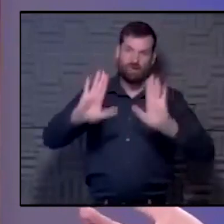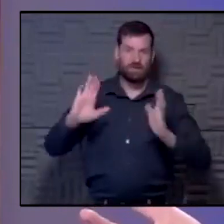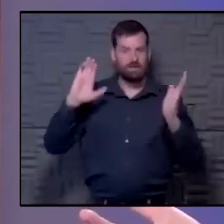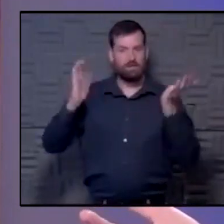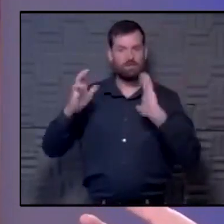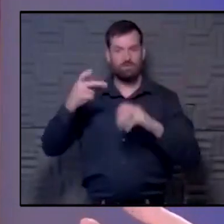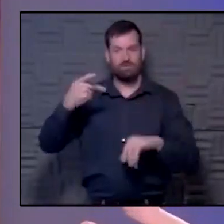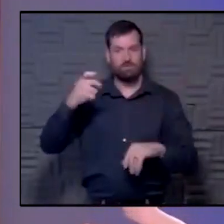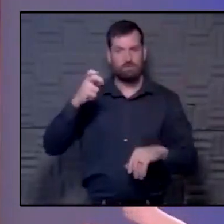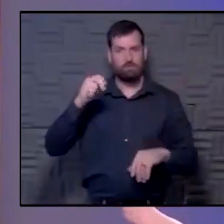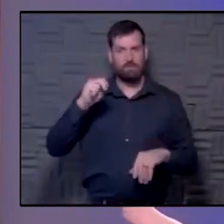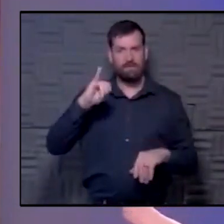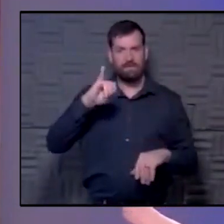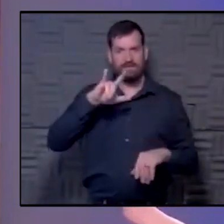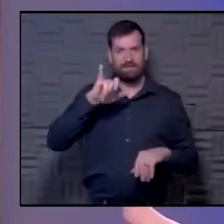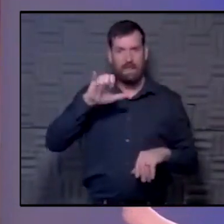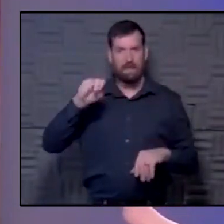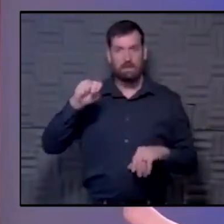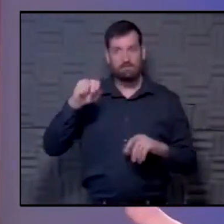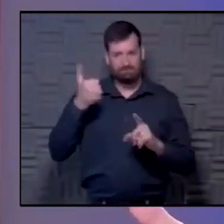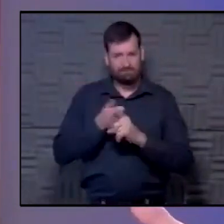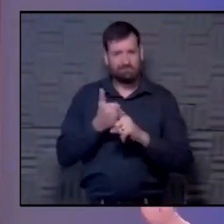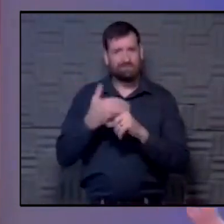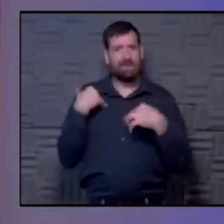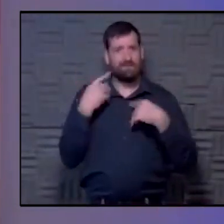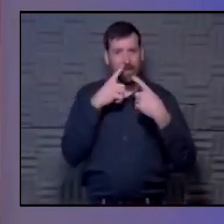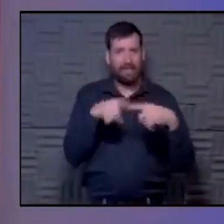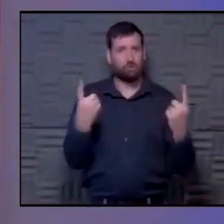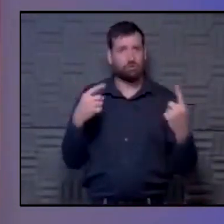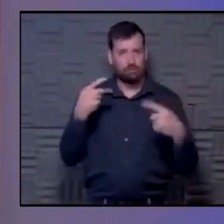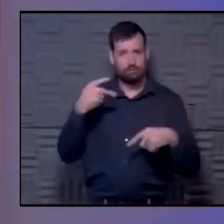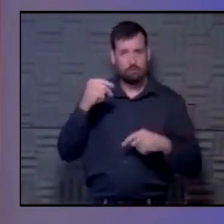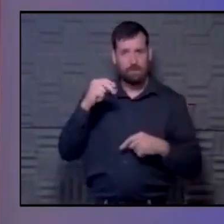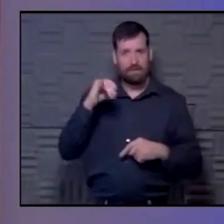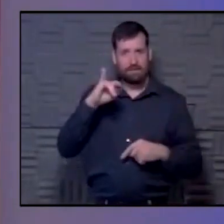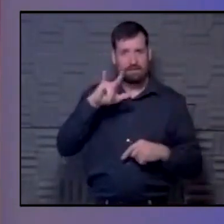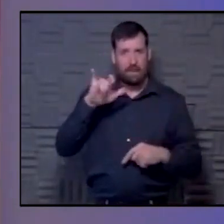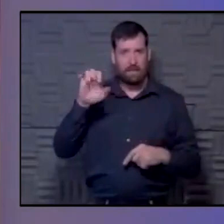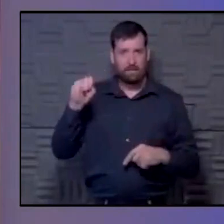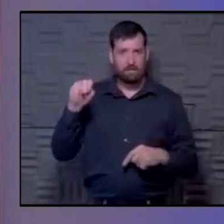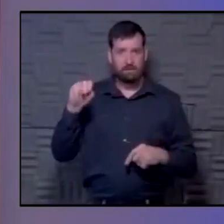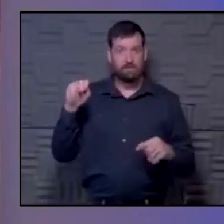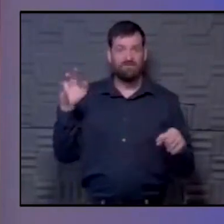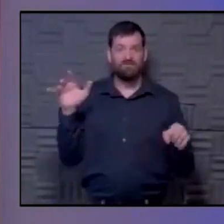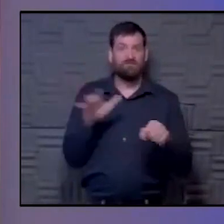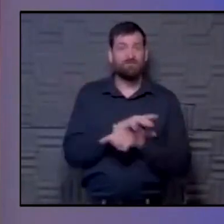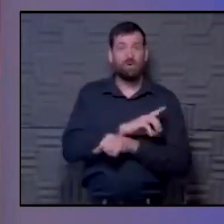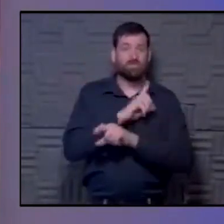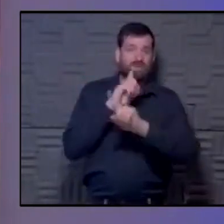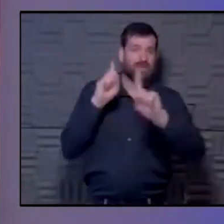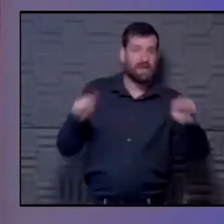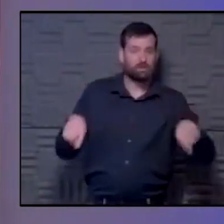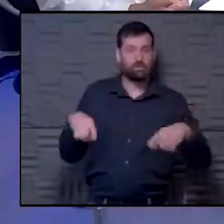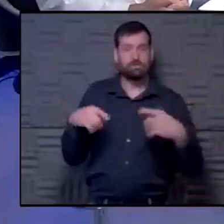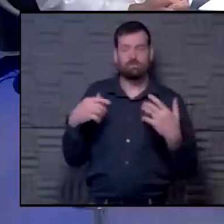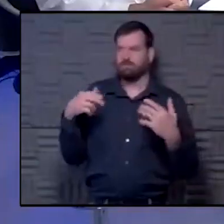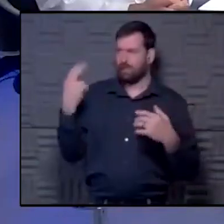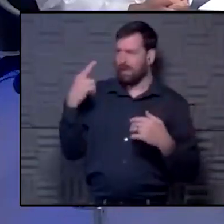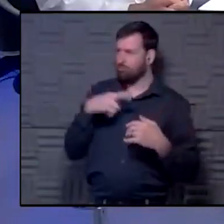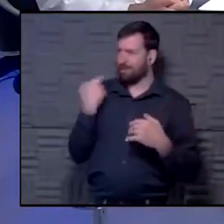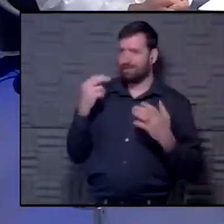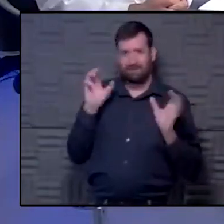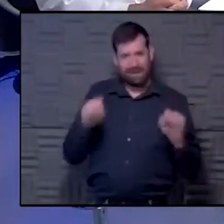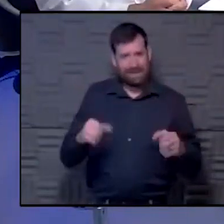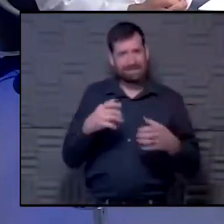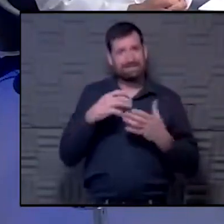penicillin. People have penicillin allergies and have a complete, reaction. You can have high risk and die. And you can